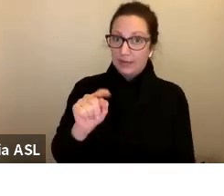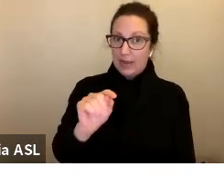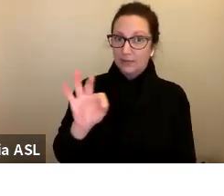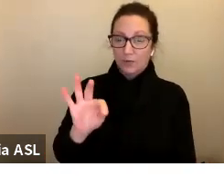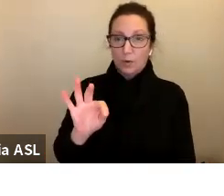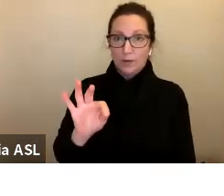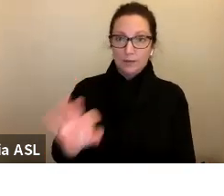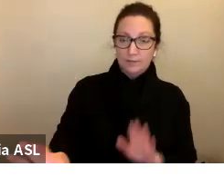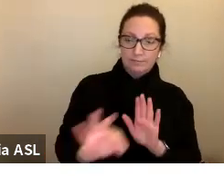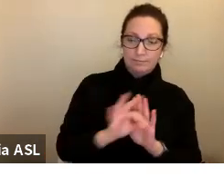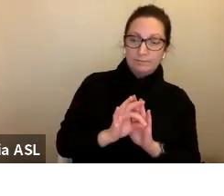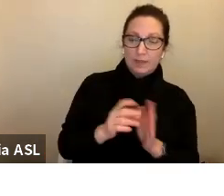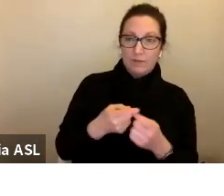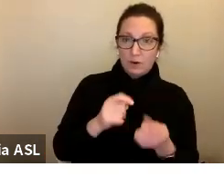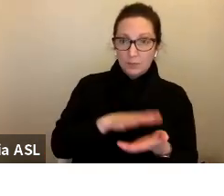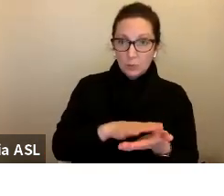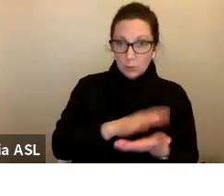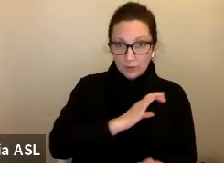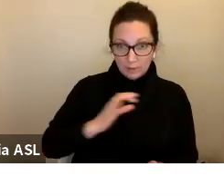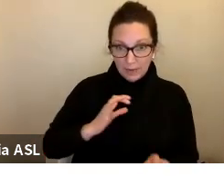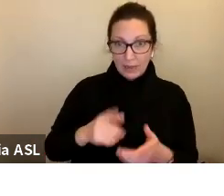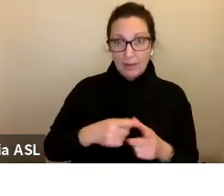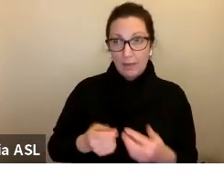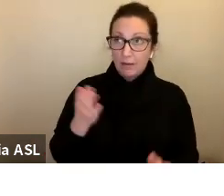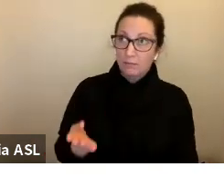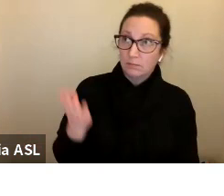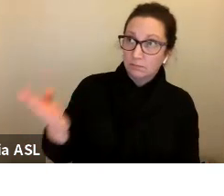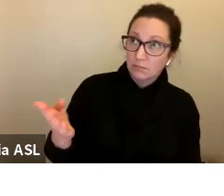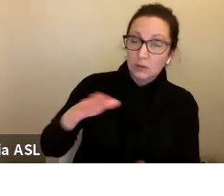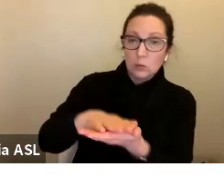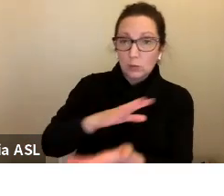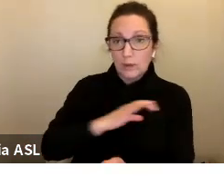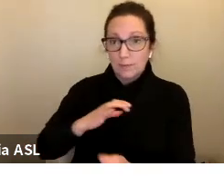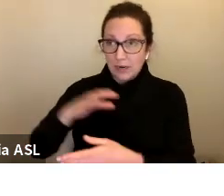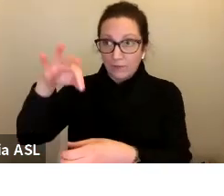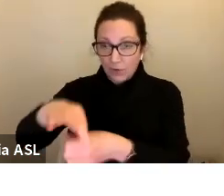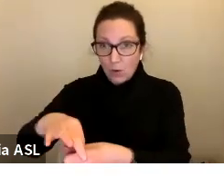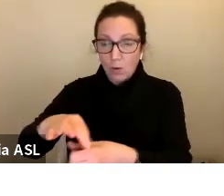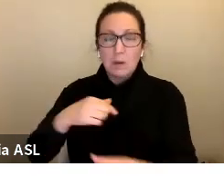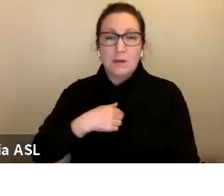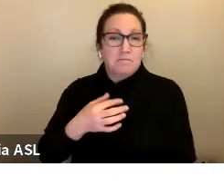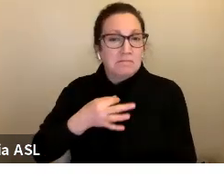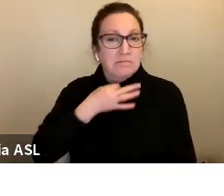by the school committee and then a school committee vote? You know, and I'm interested what the community